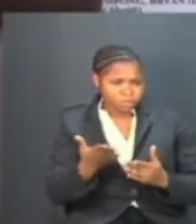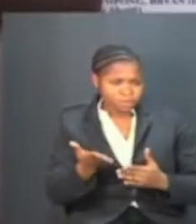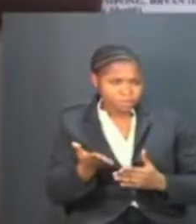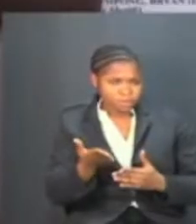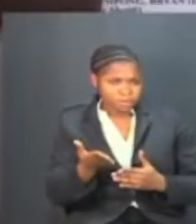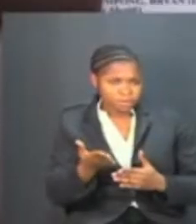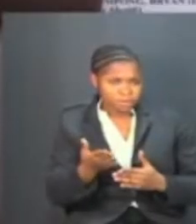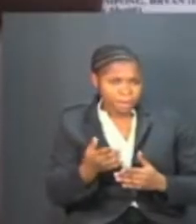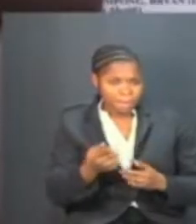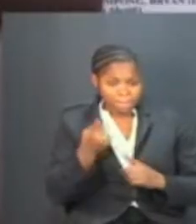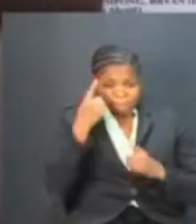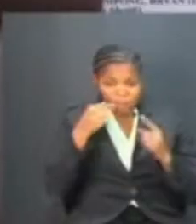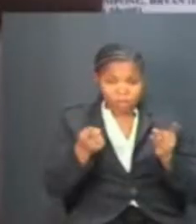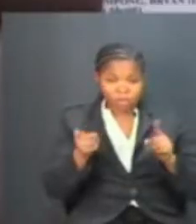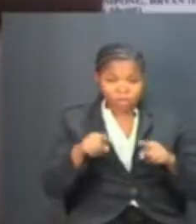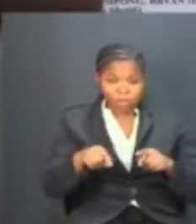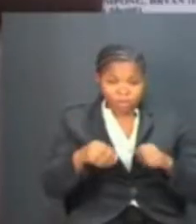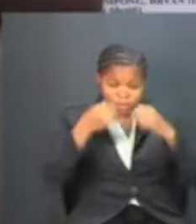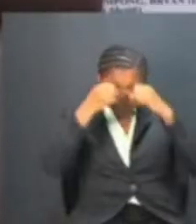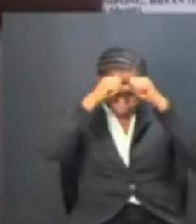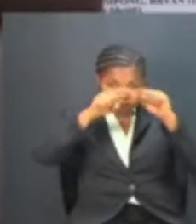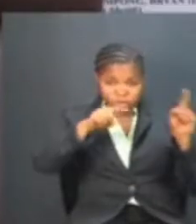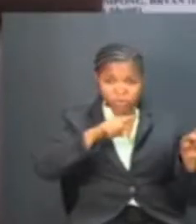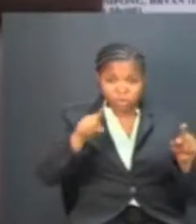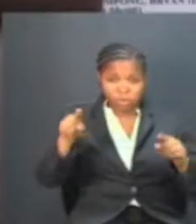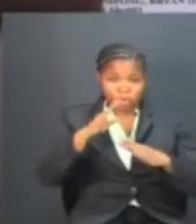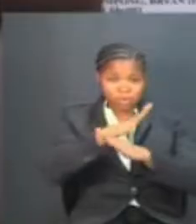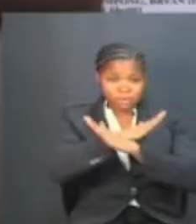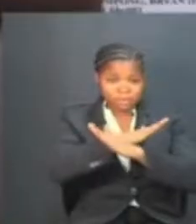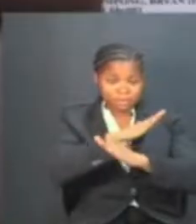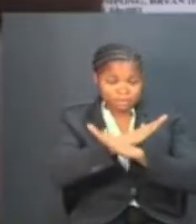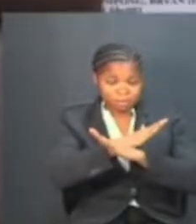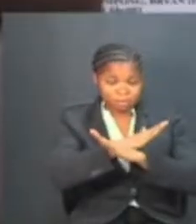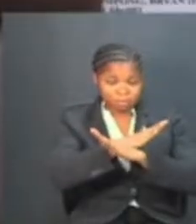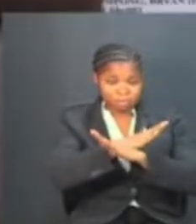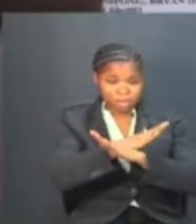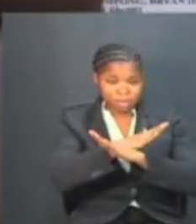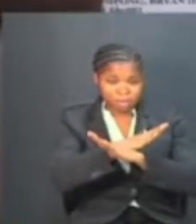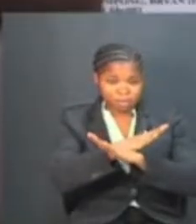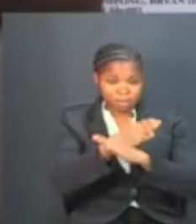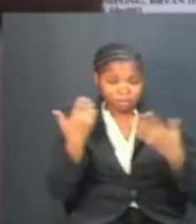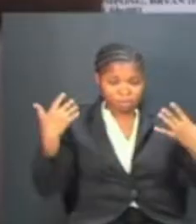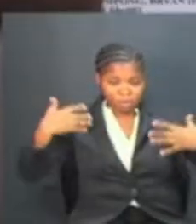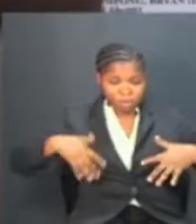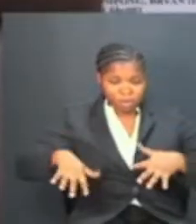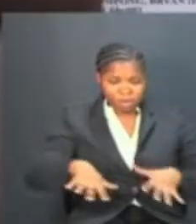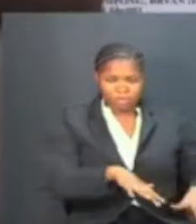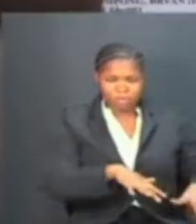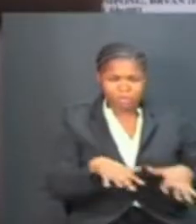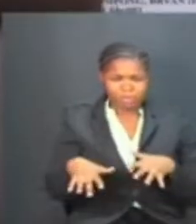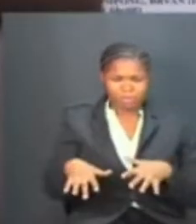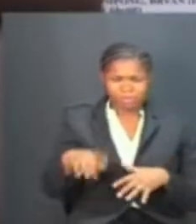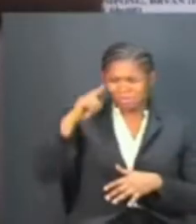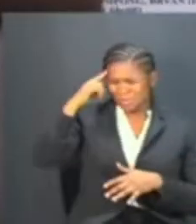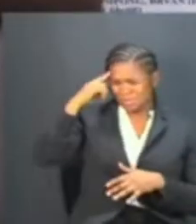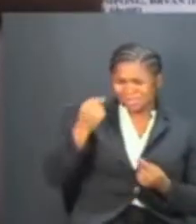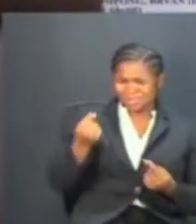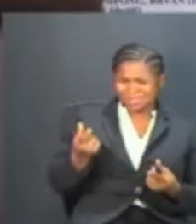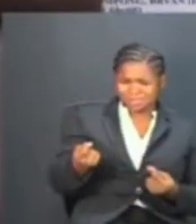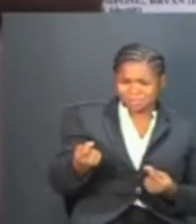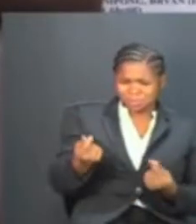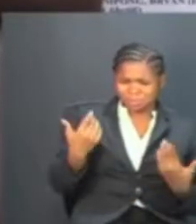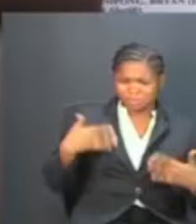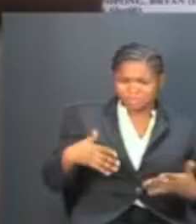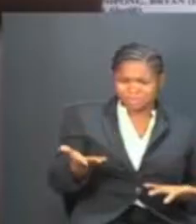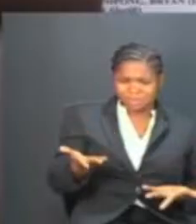were thinking otherwise. They were thinking he is either wearing a parachute or he's wearing something else. So that is why I think